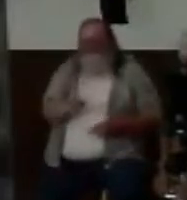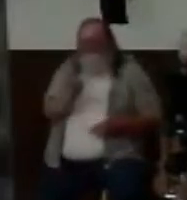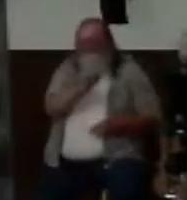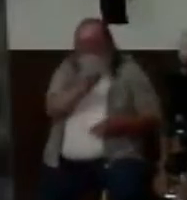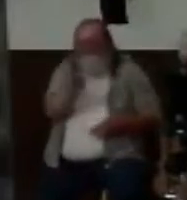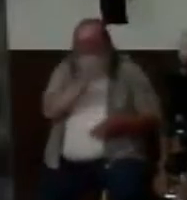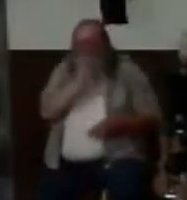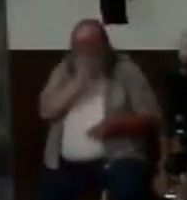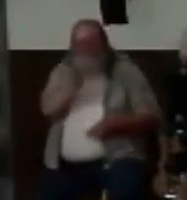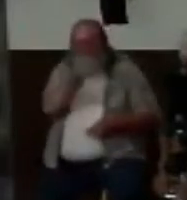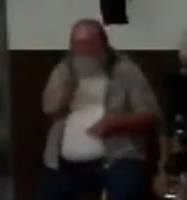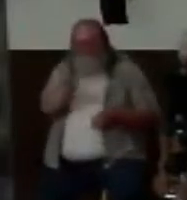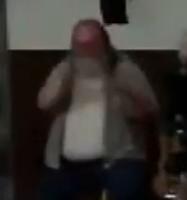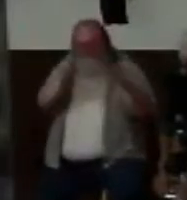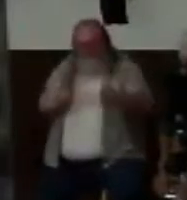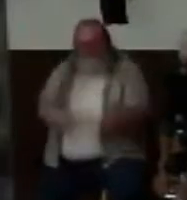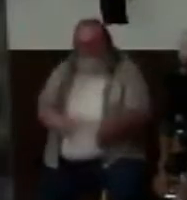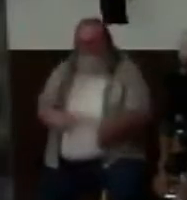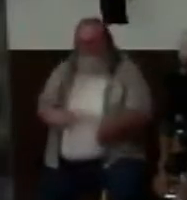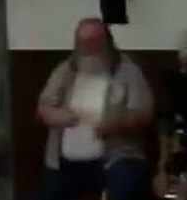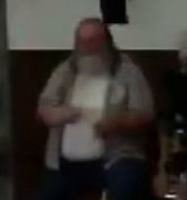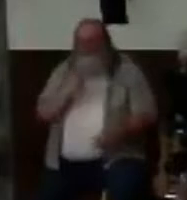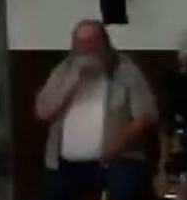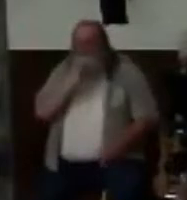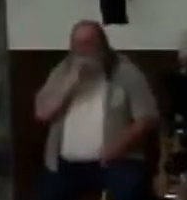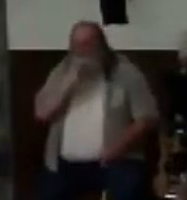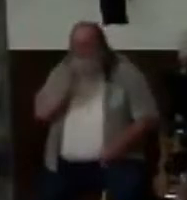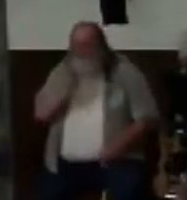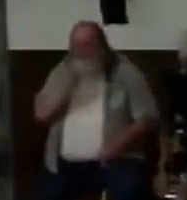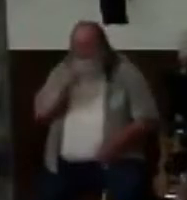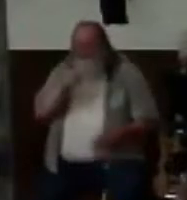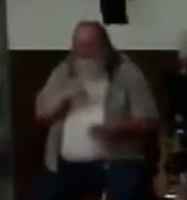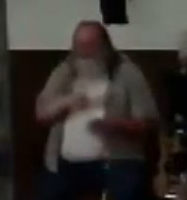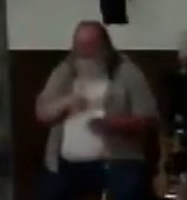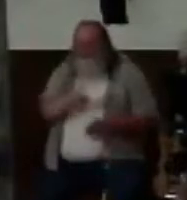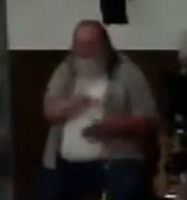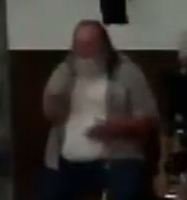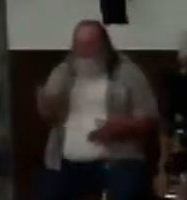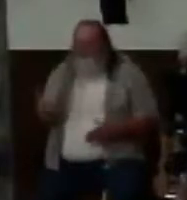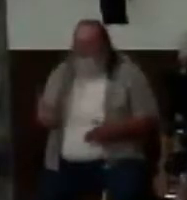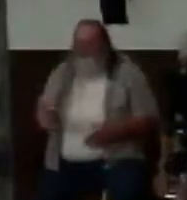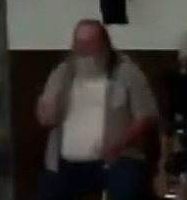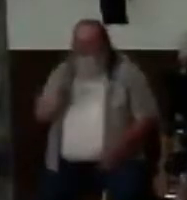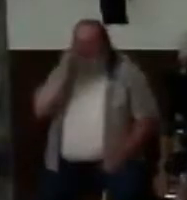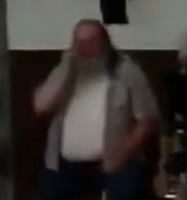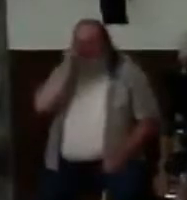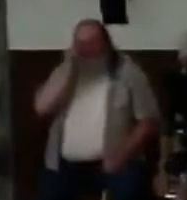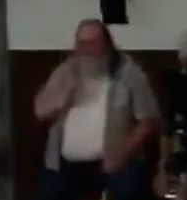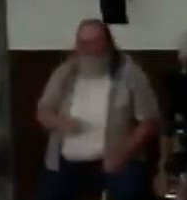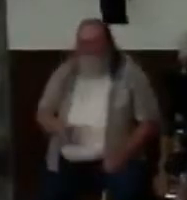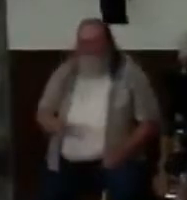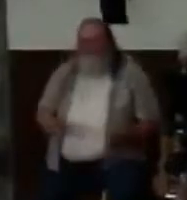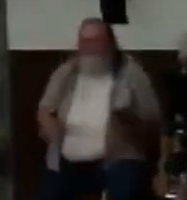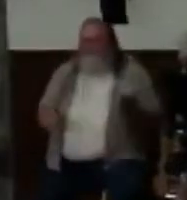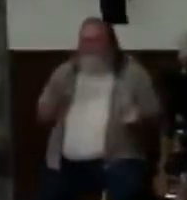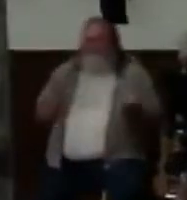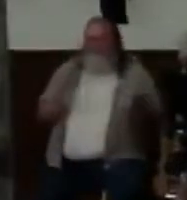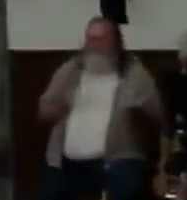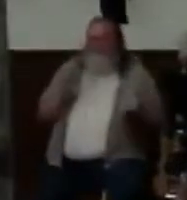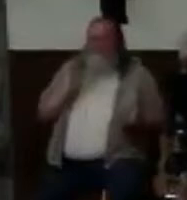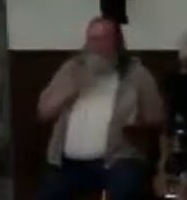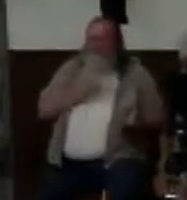is, speaking in public, and they can say nothing about him. Could our leaders possibly believe that he is the